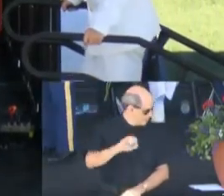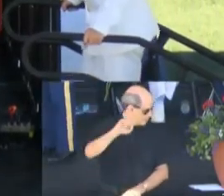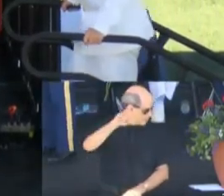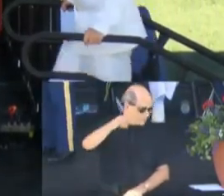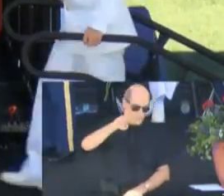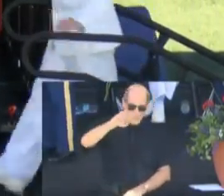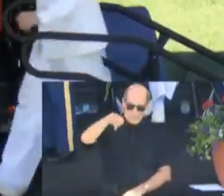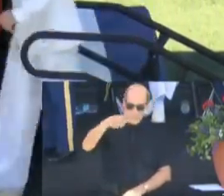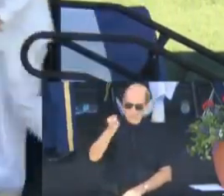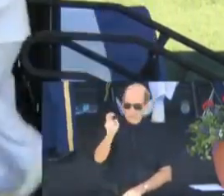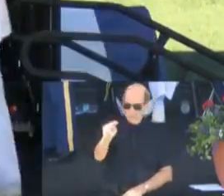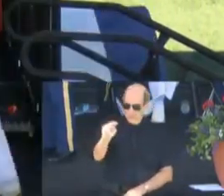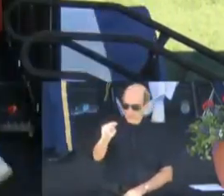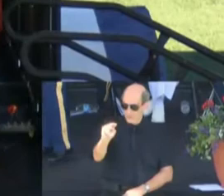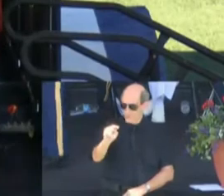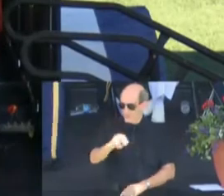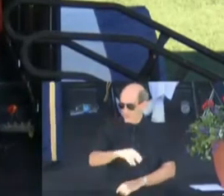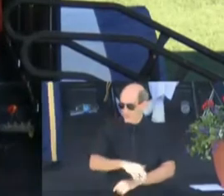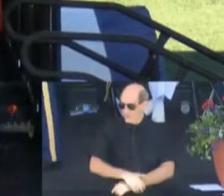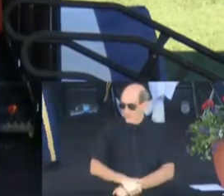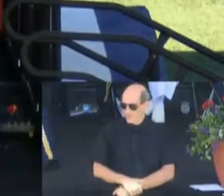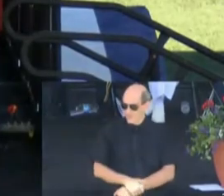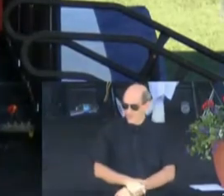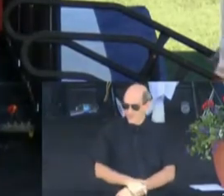Stephen Patrick Lucy.